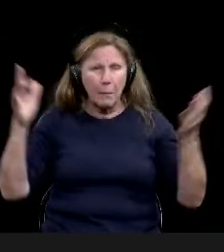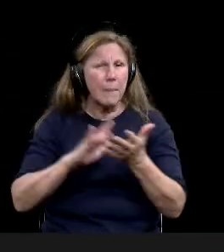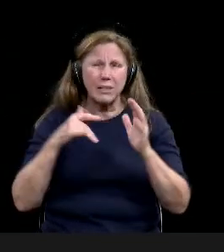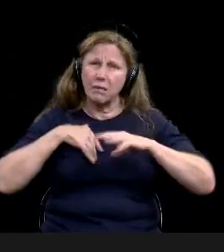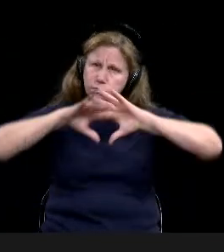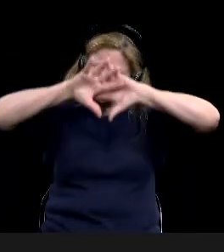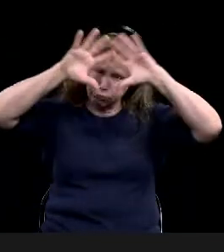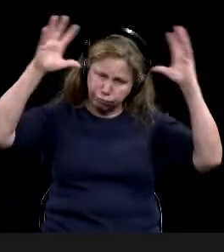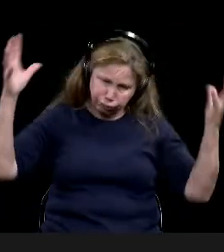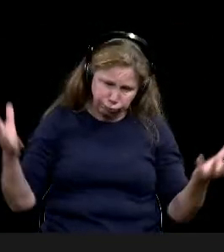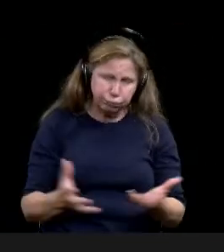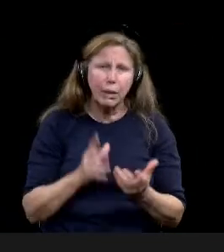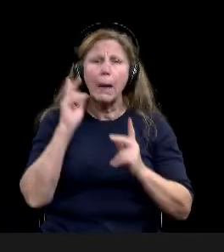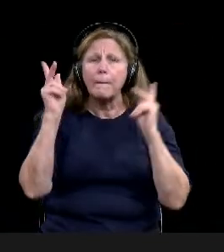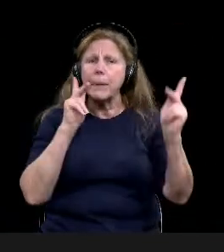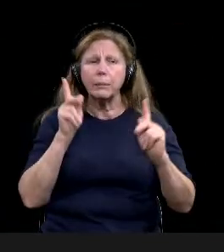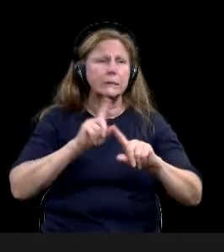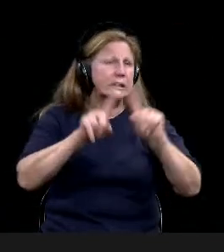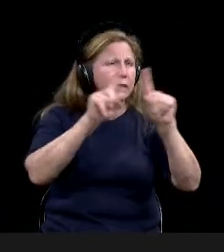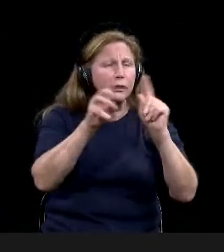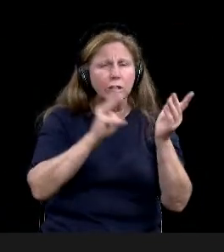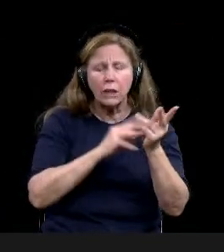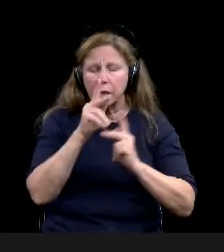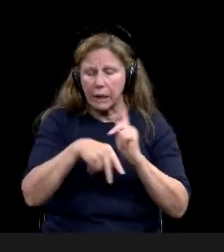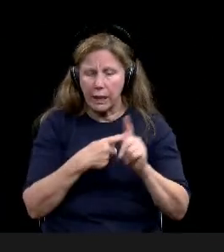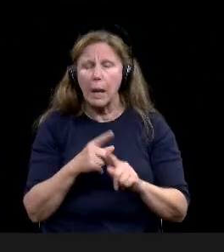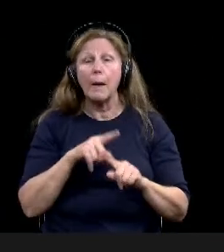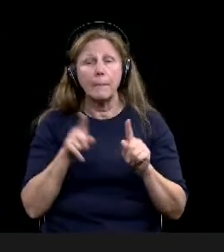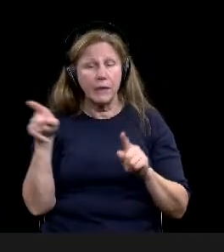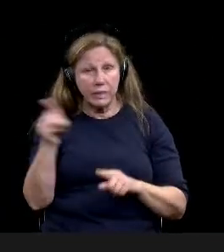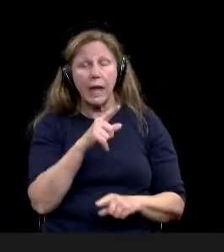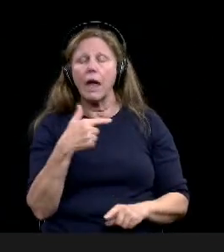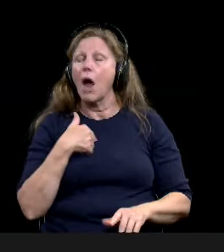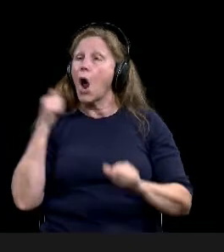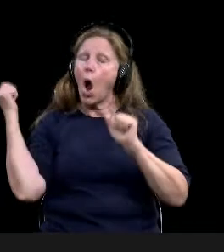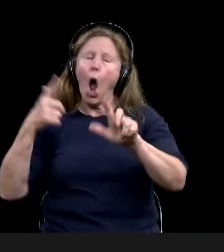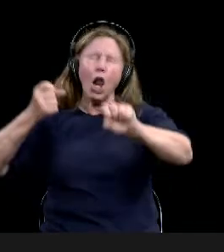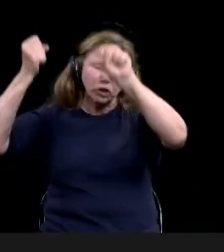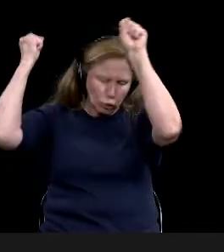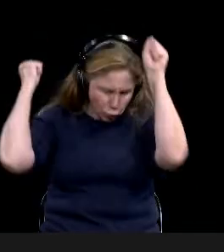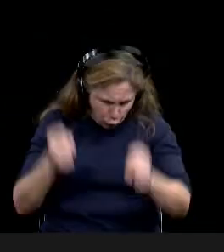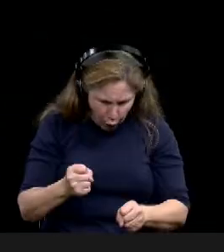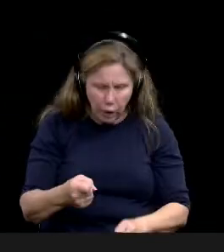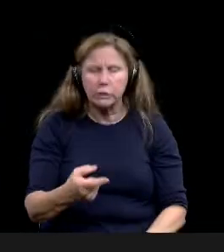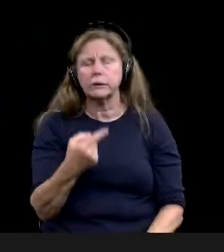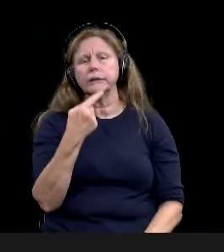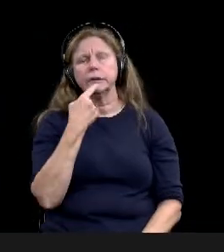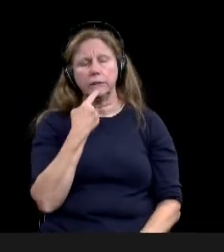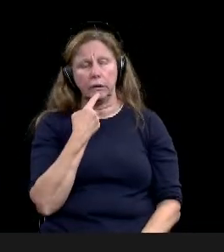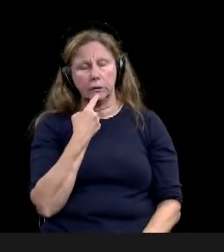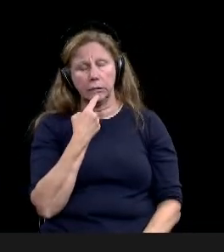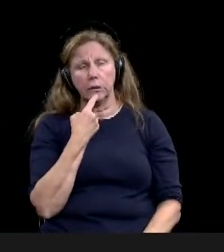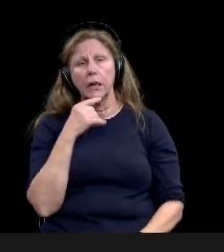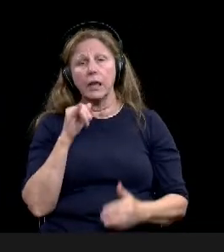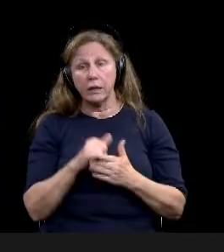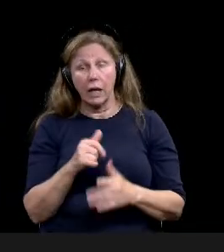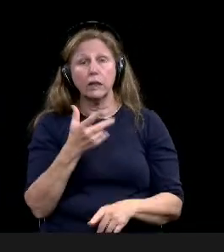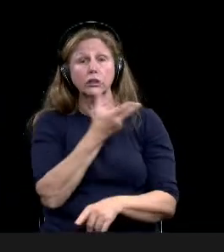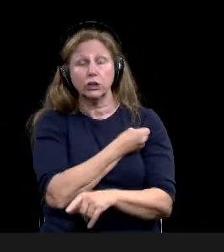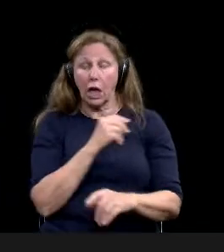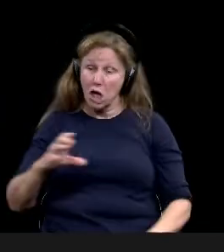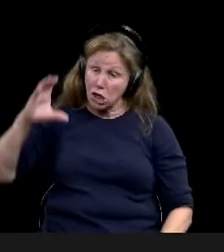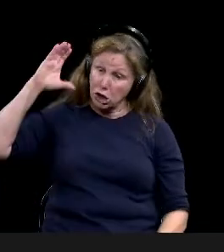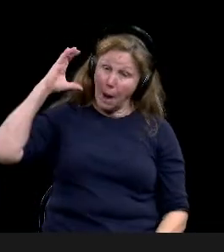that vaccines, the benefit of vaccines far outweigh the risk. And the very